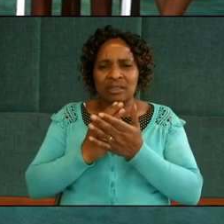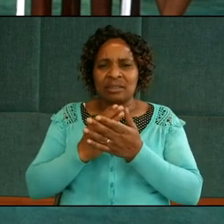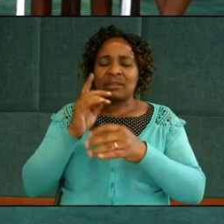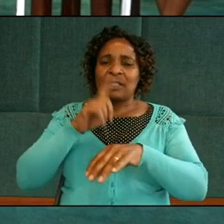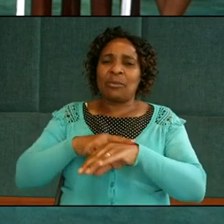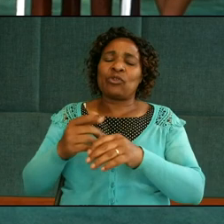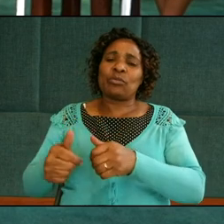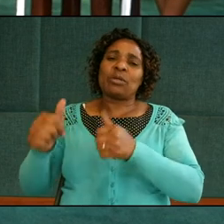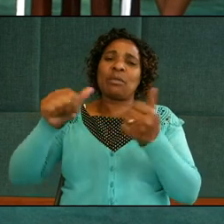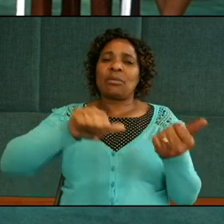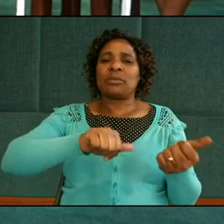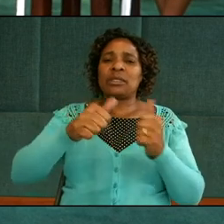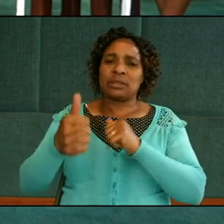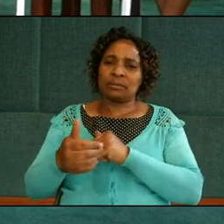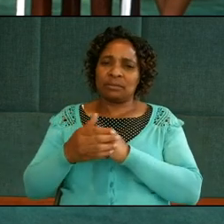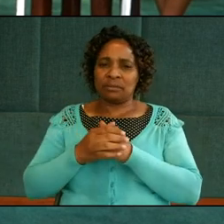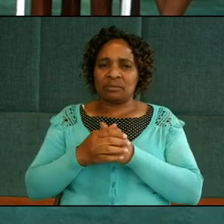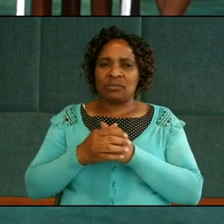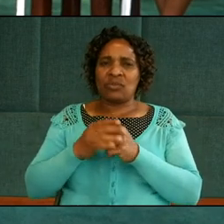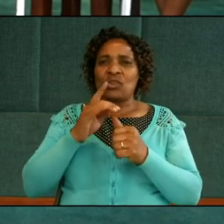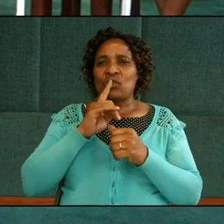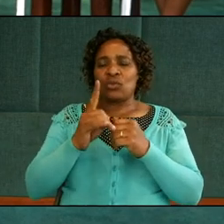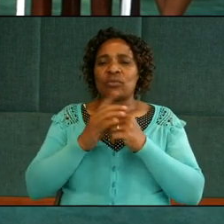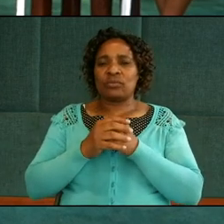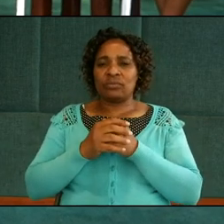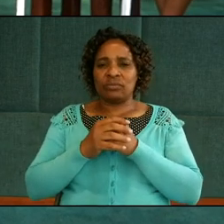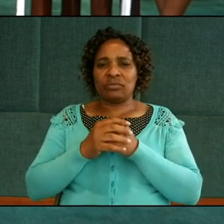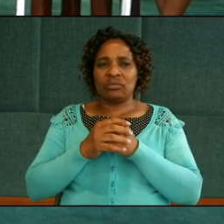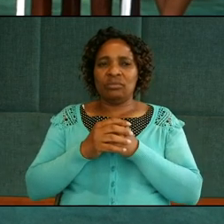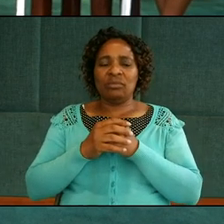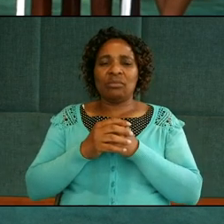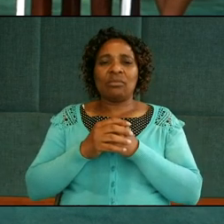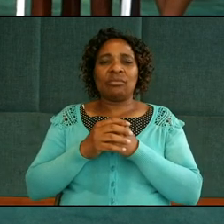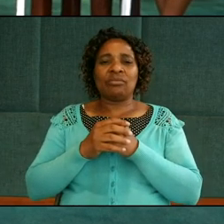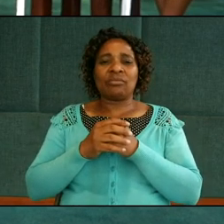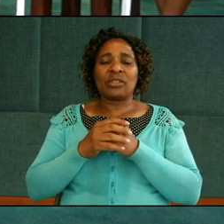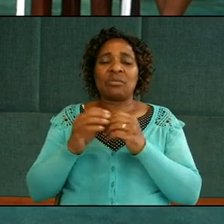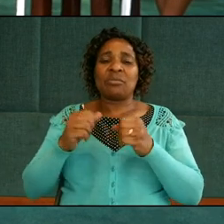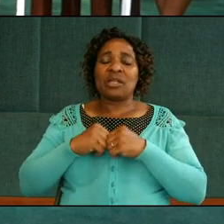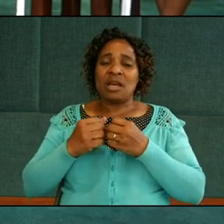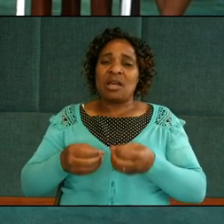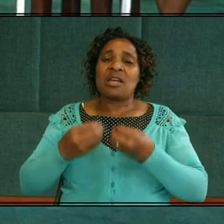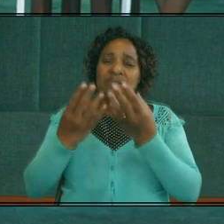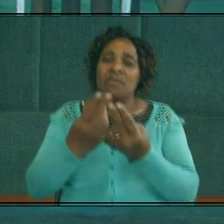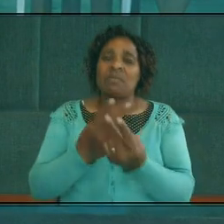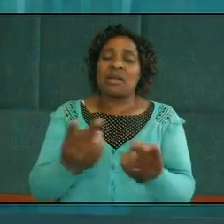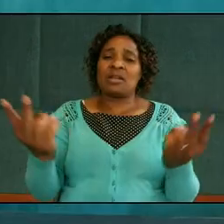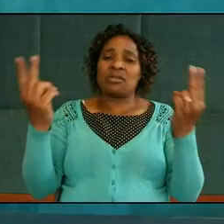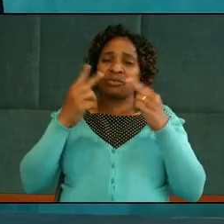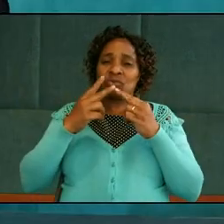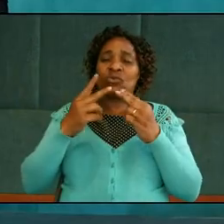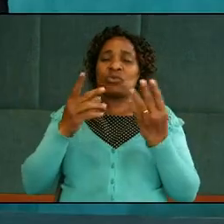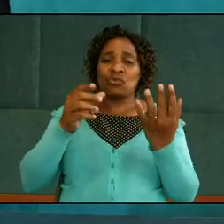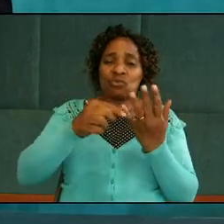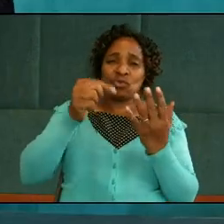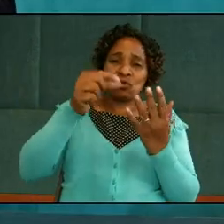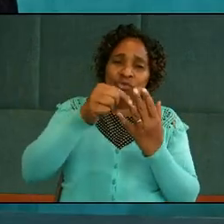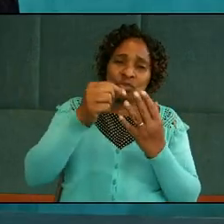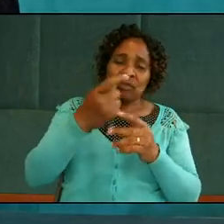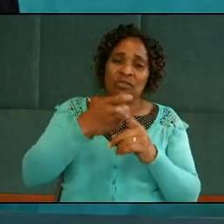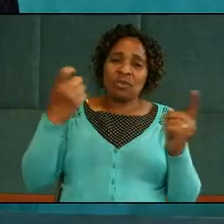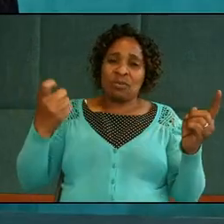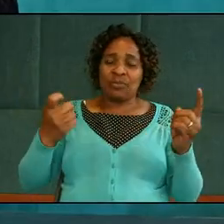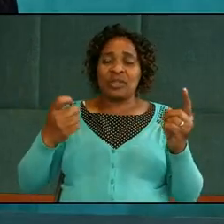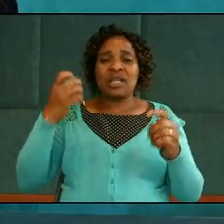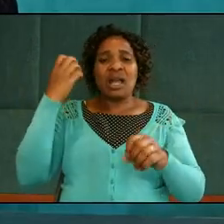baptized. Mm. And so I'll give my panelists some list to choose from, the